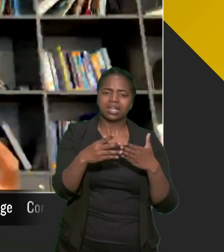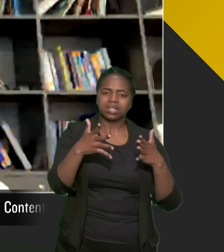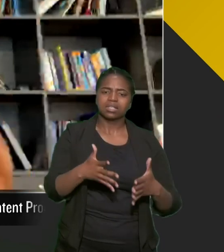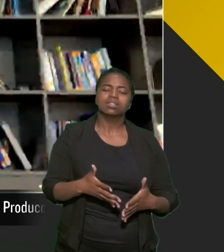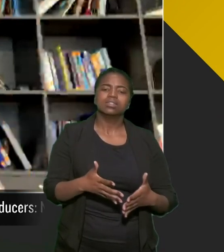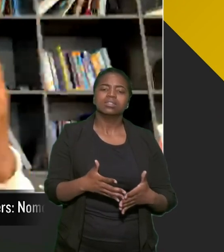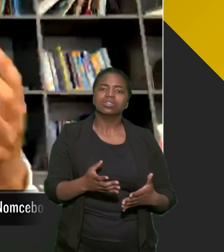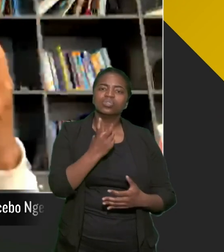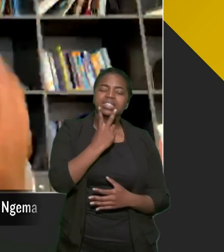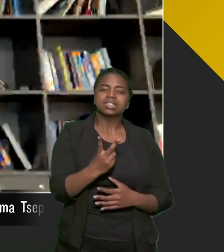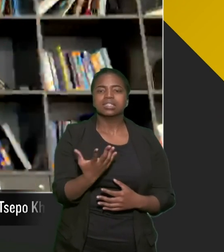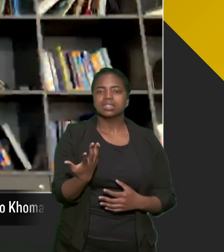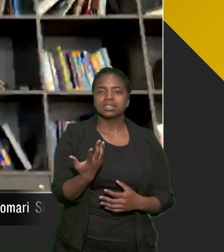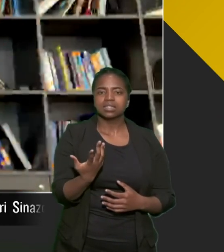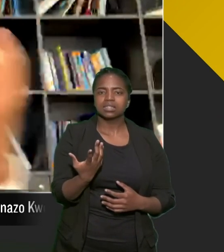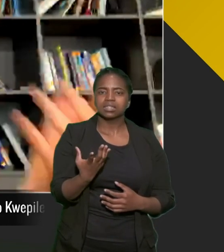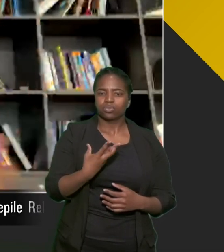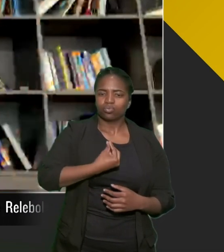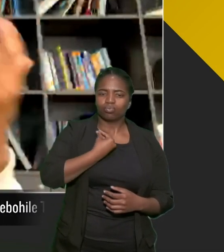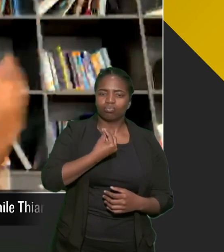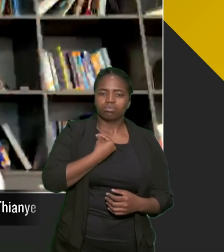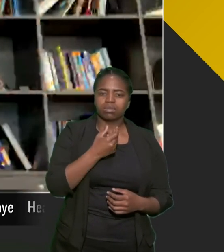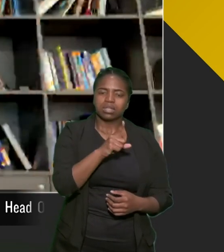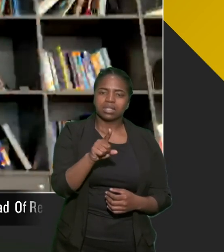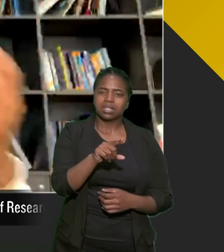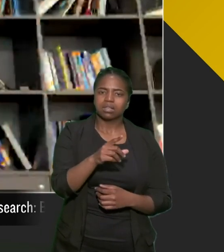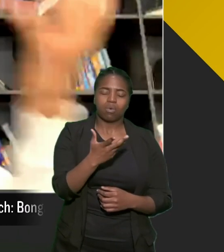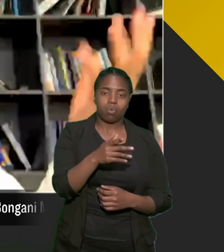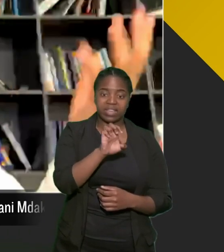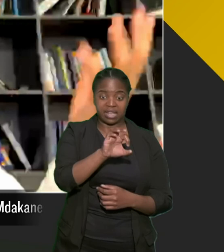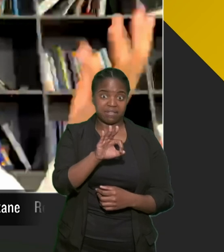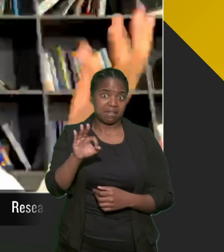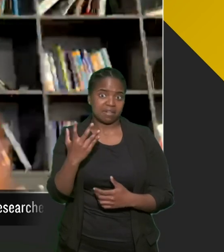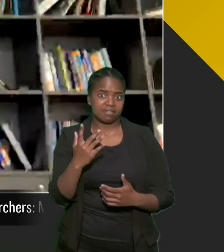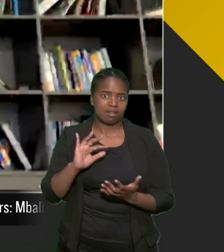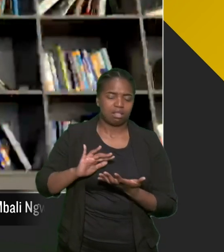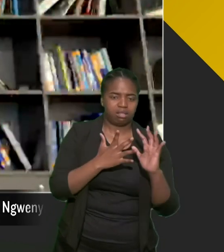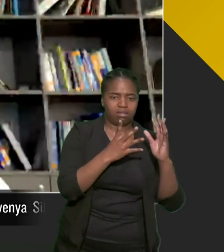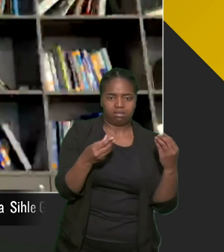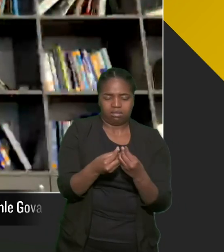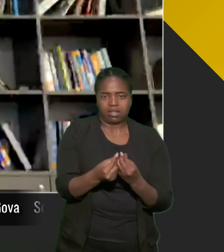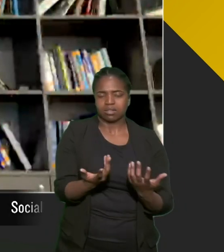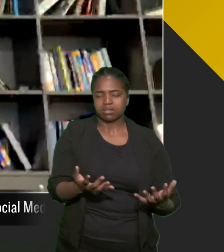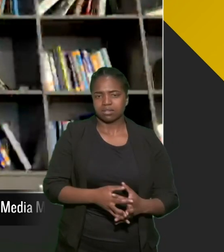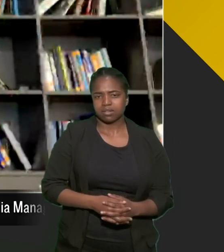spots in which you see a very young part of the EFF coming in and really disrupting